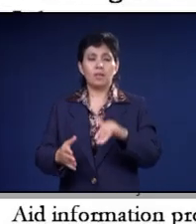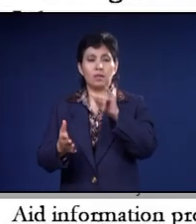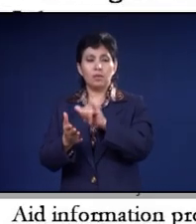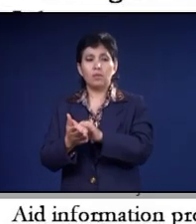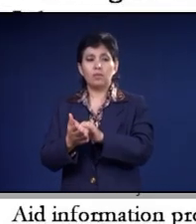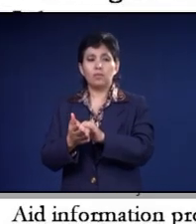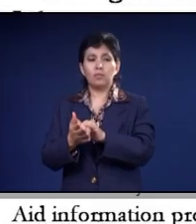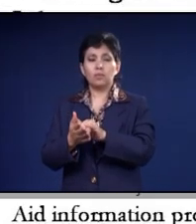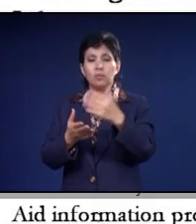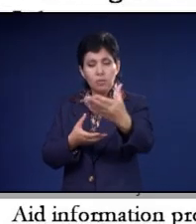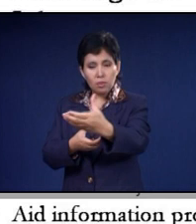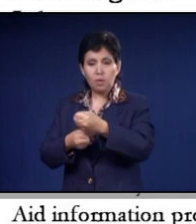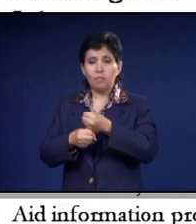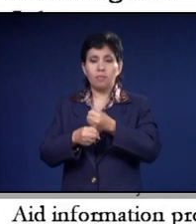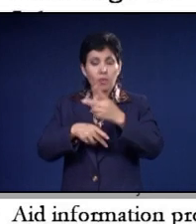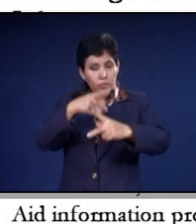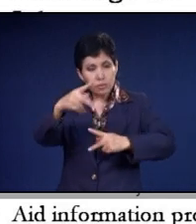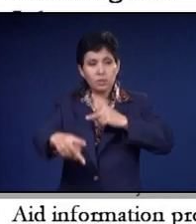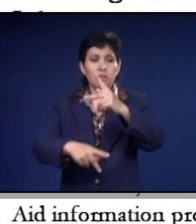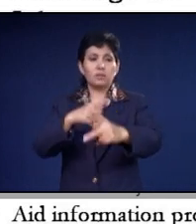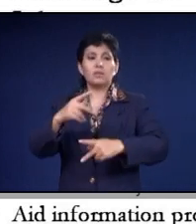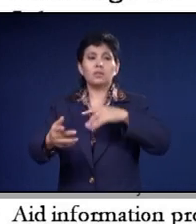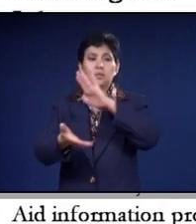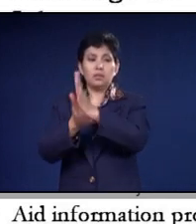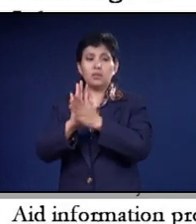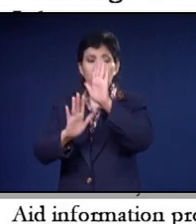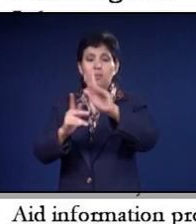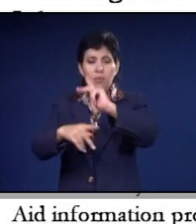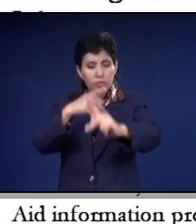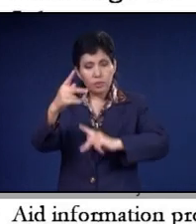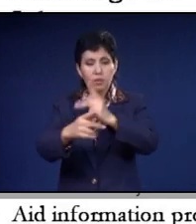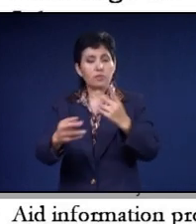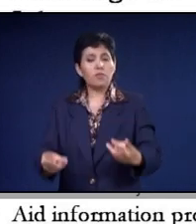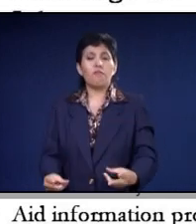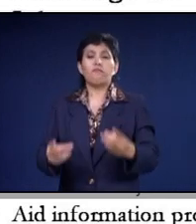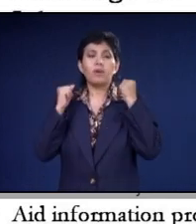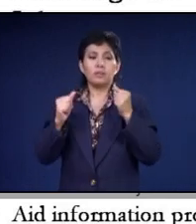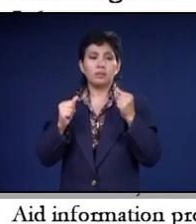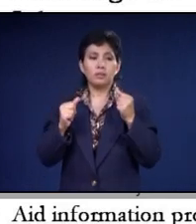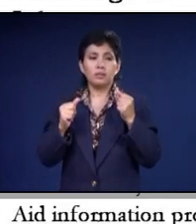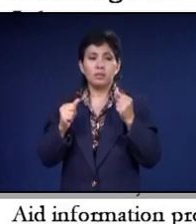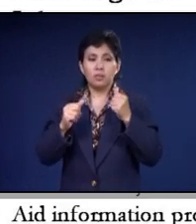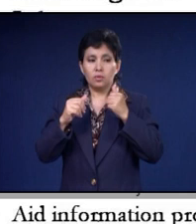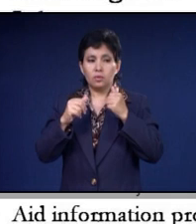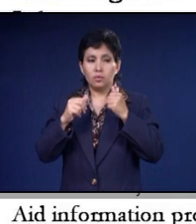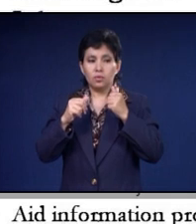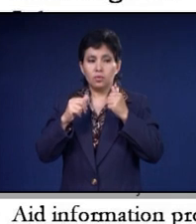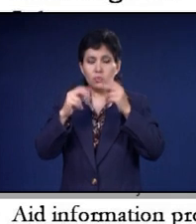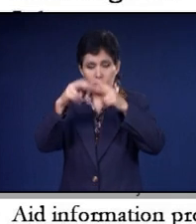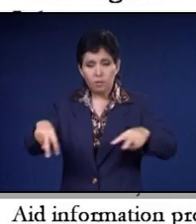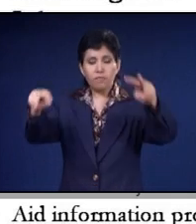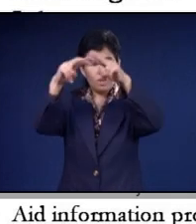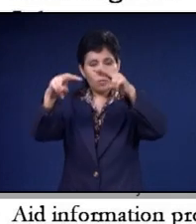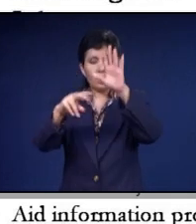Next one is to aid information processing so that your processing is faster, so that you evaluate your